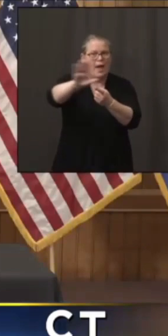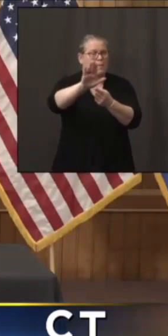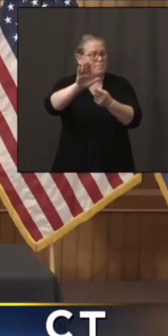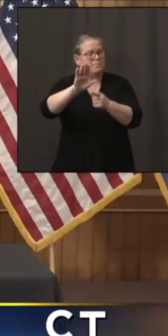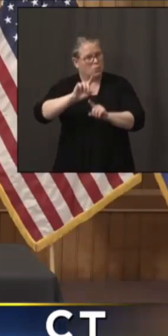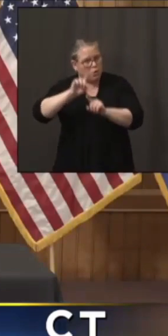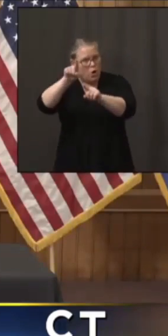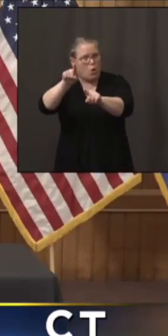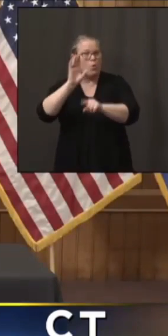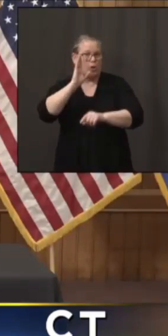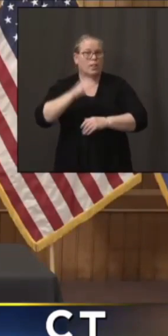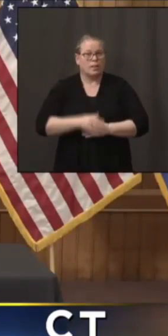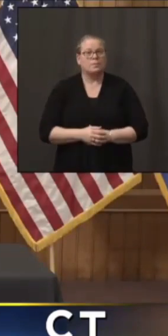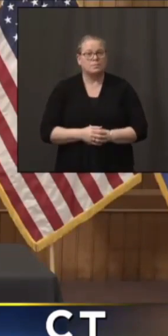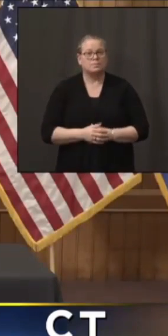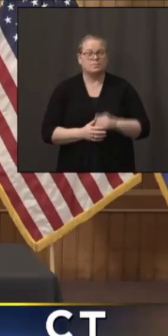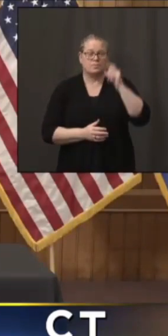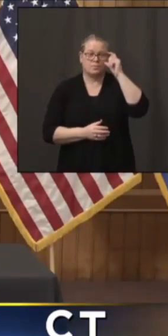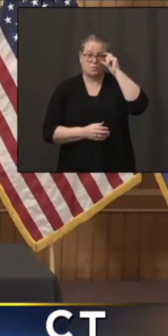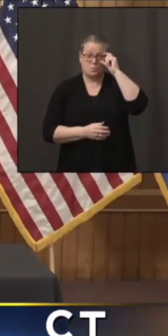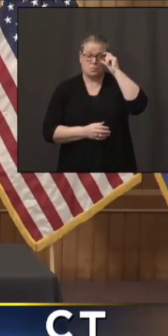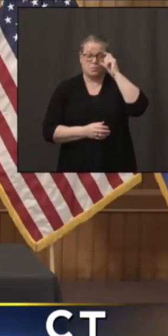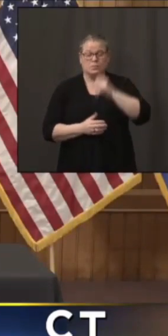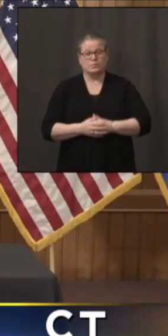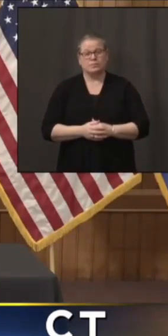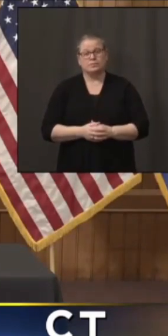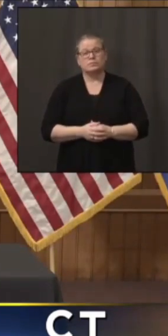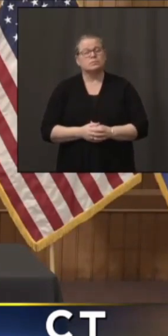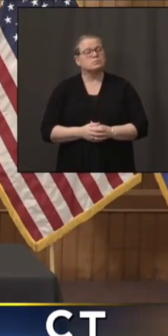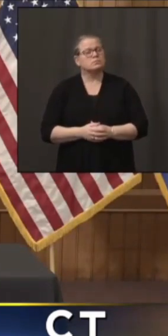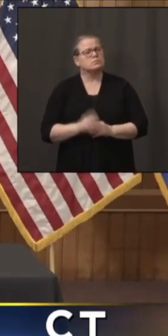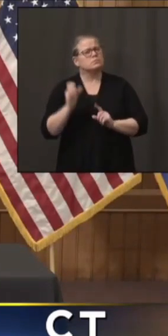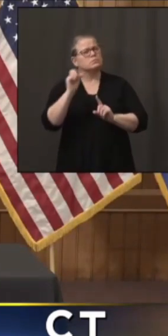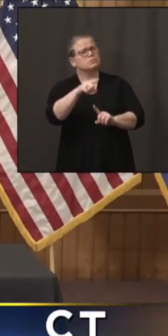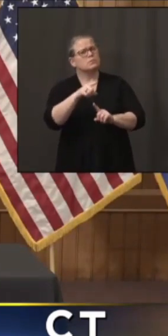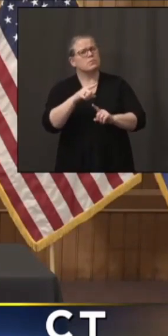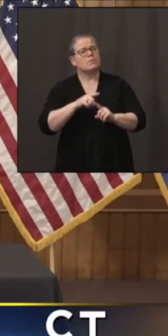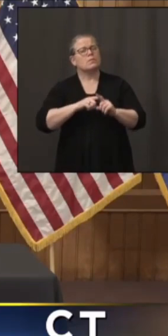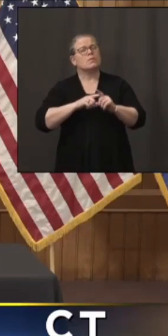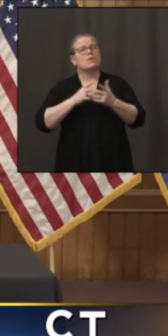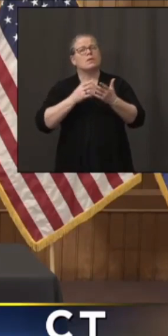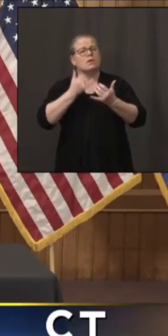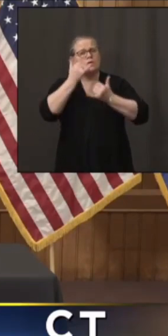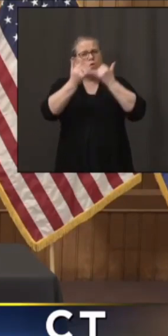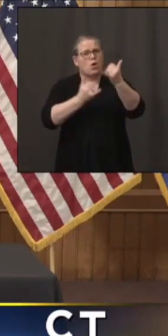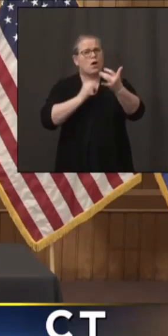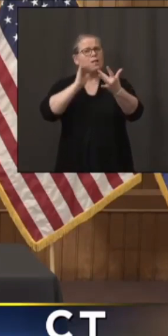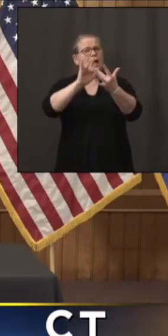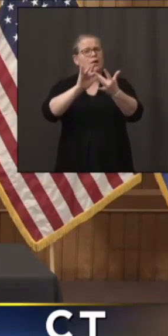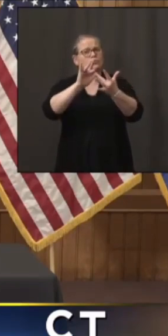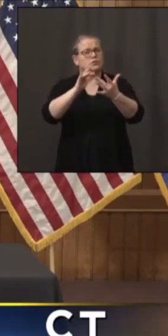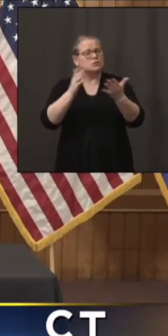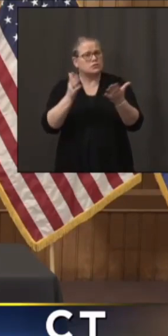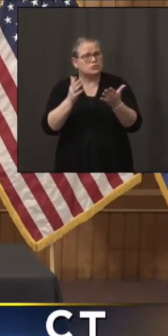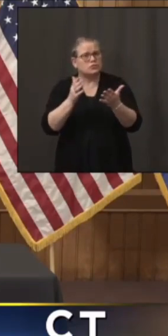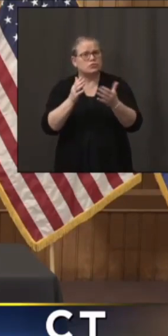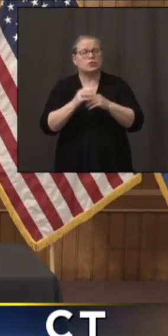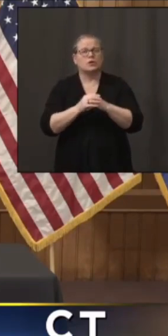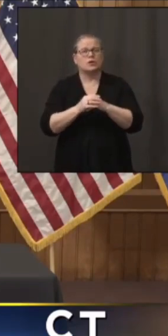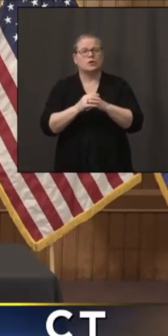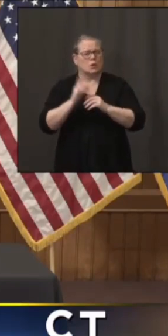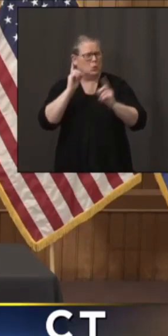And then with respect to the outreach call, we're hearing a lot about these